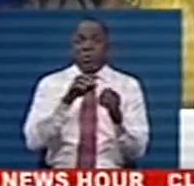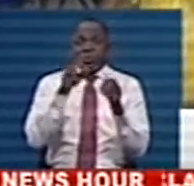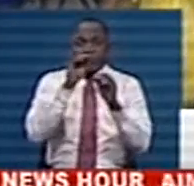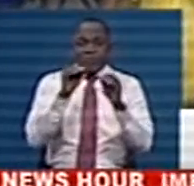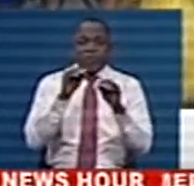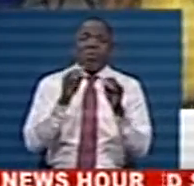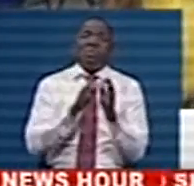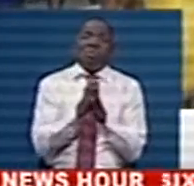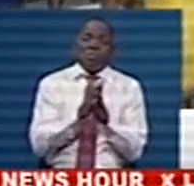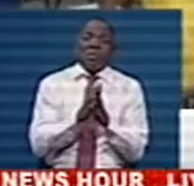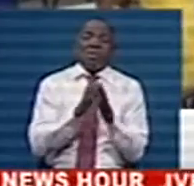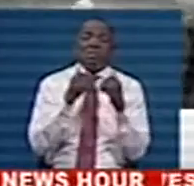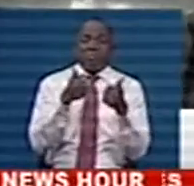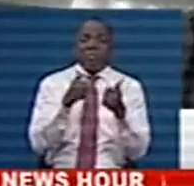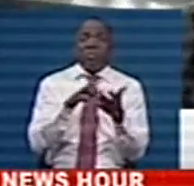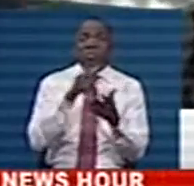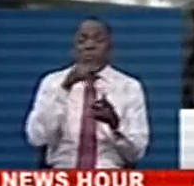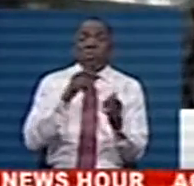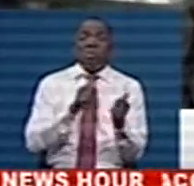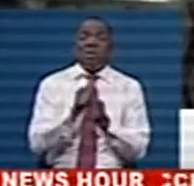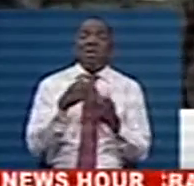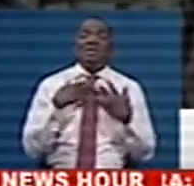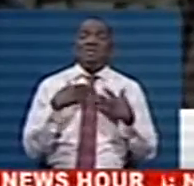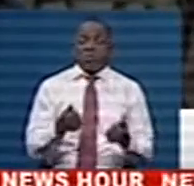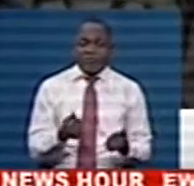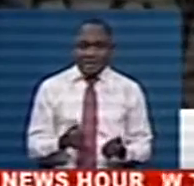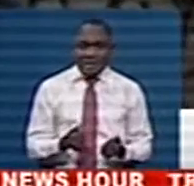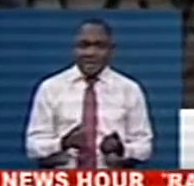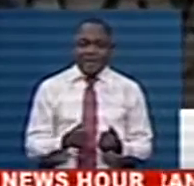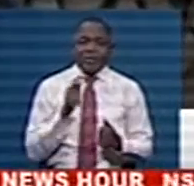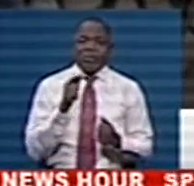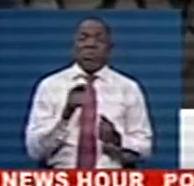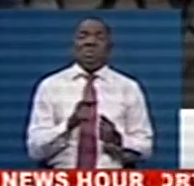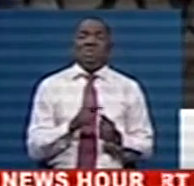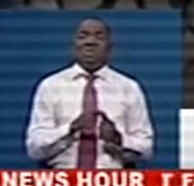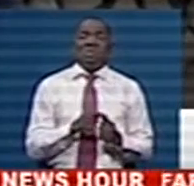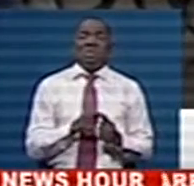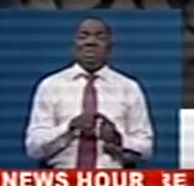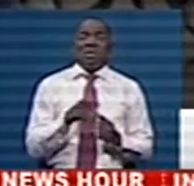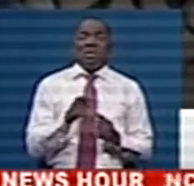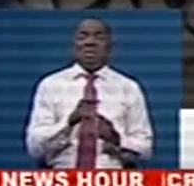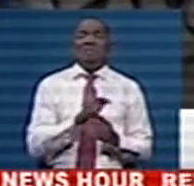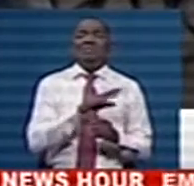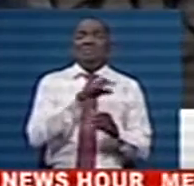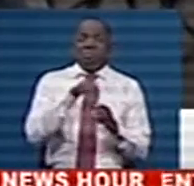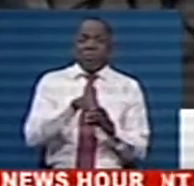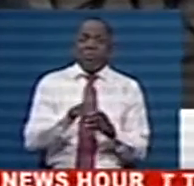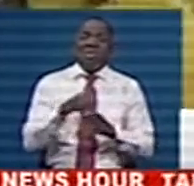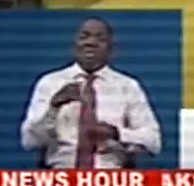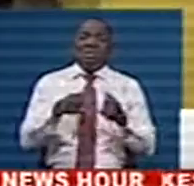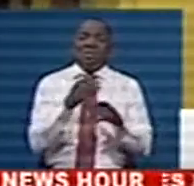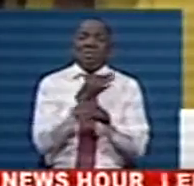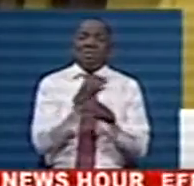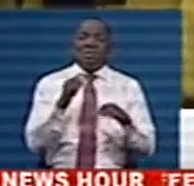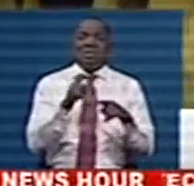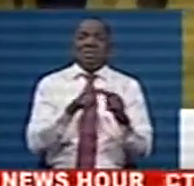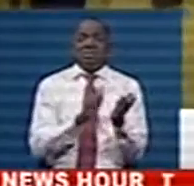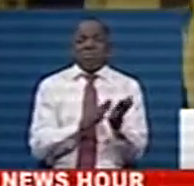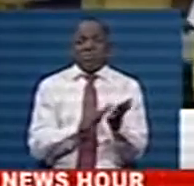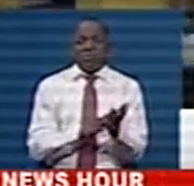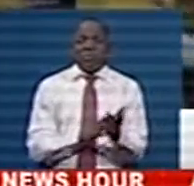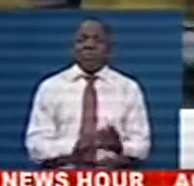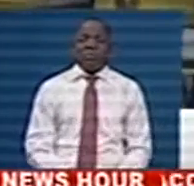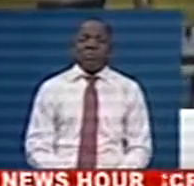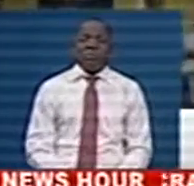well. The students who pass via BECE will be the second batch of students to enjoy free senior high